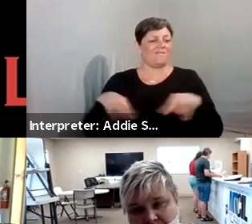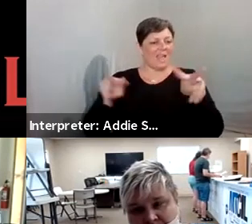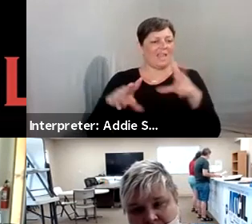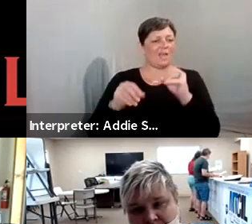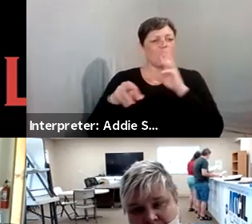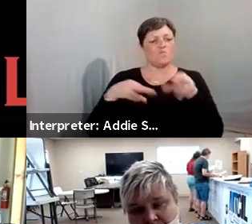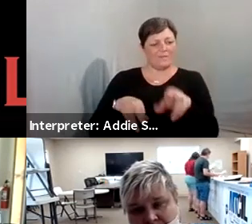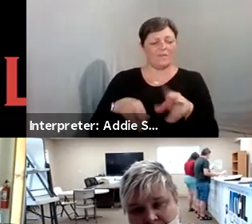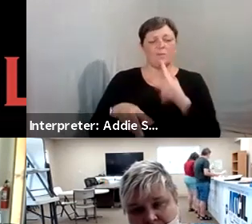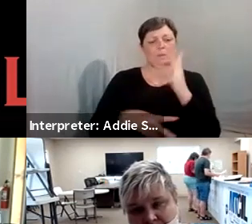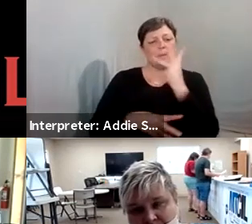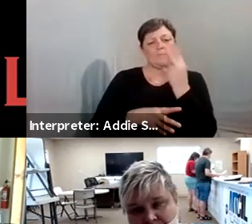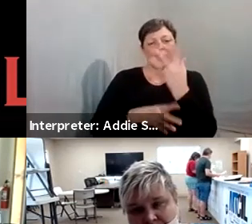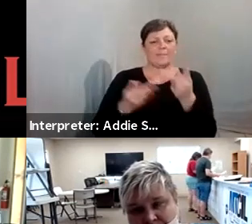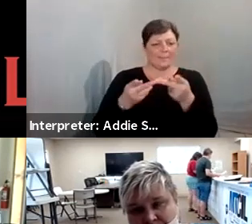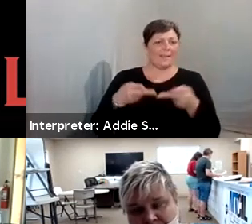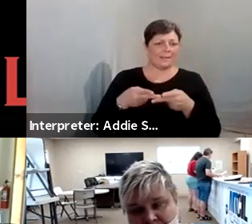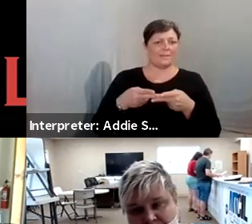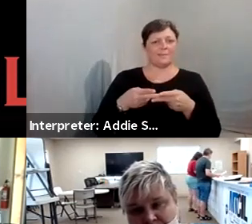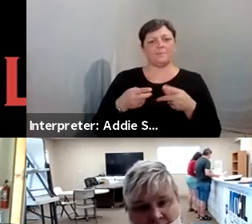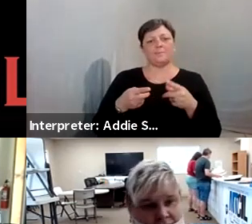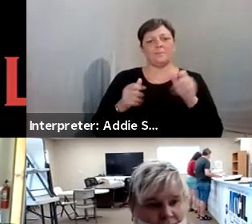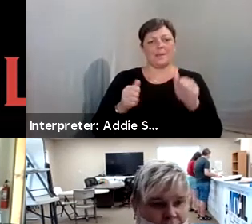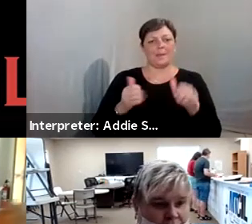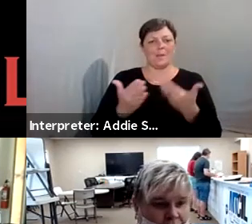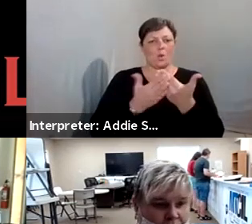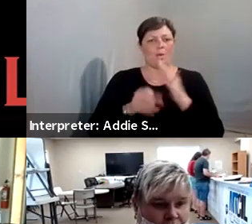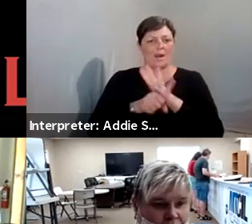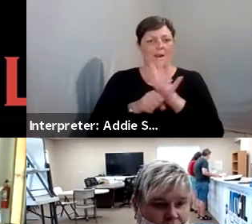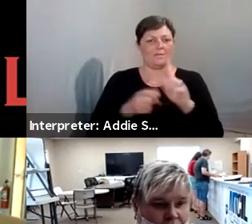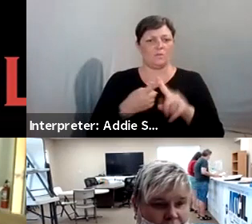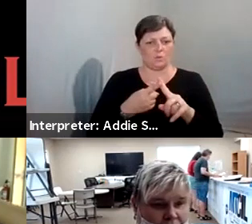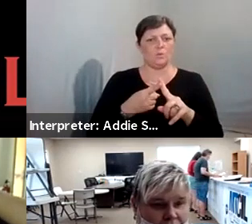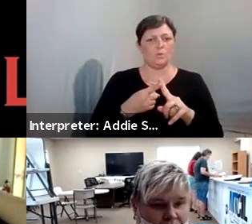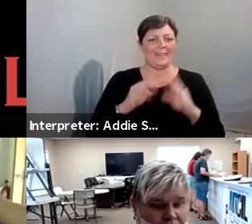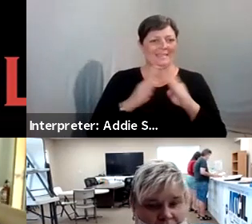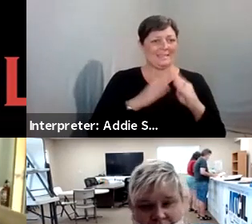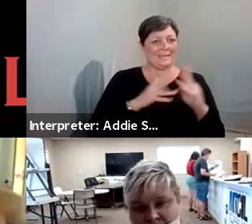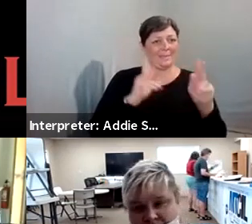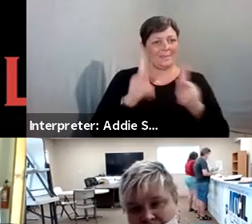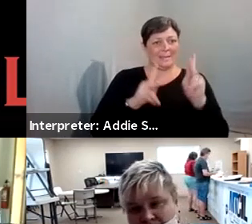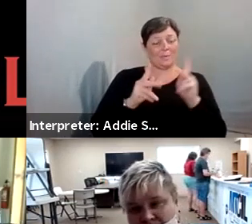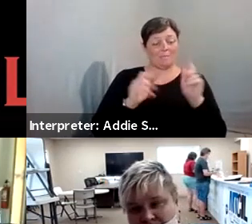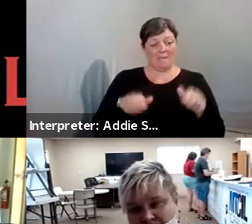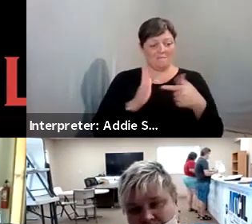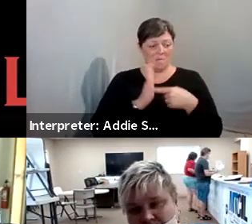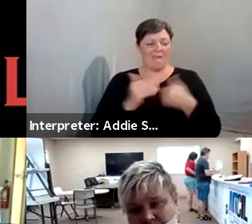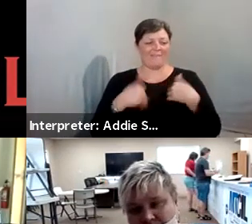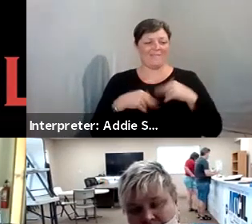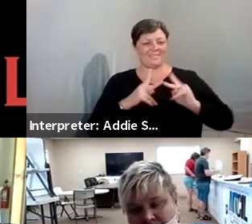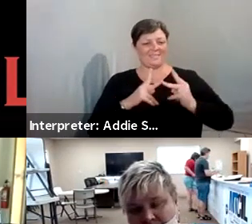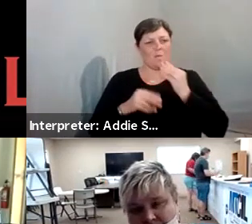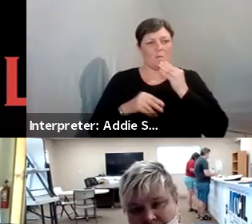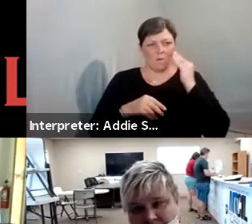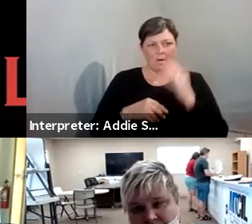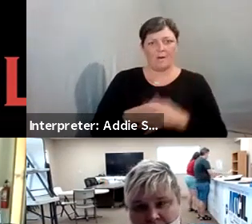it's a beautiful place to be in, close enough to the city that people who can afford it have second homes up here. And Kathy,